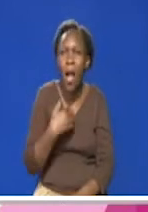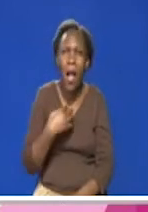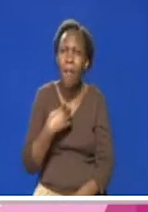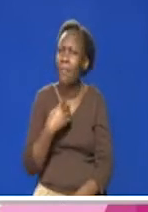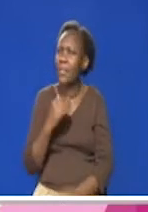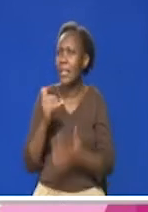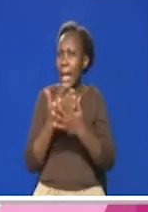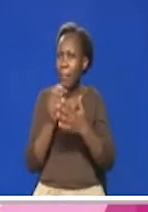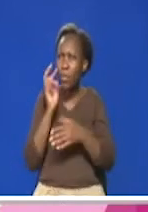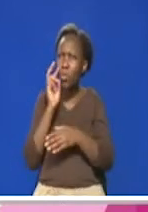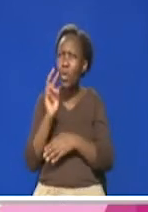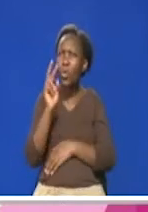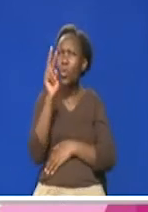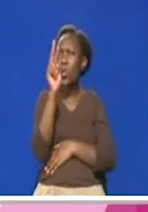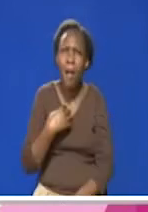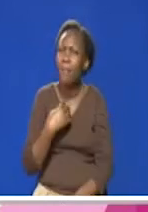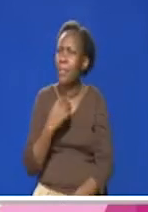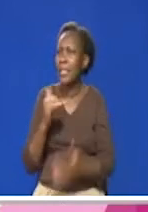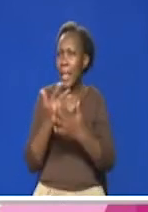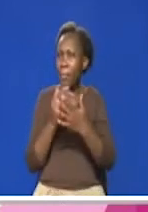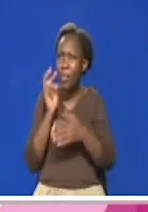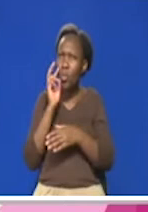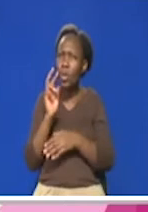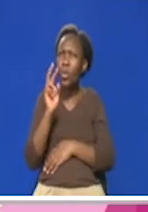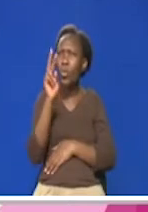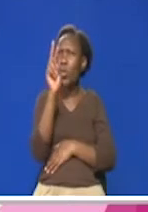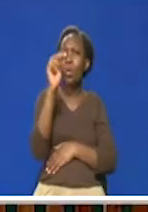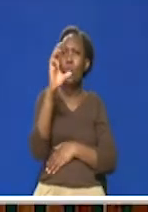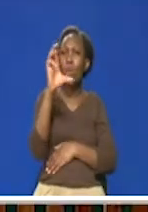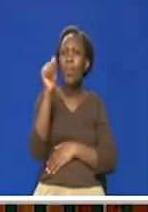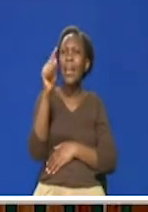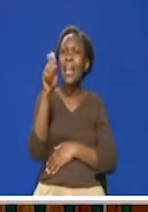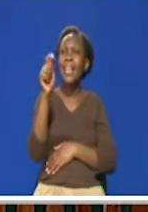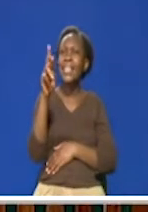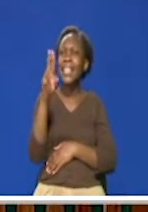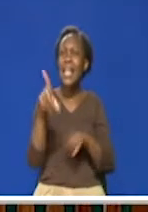nomenclature is simply, it is derived from the word name.